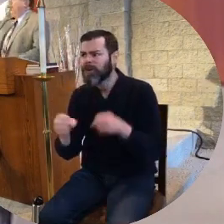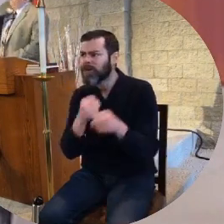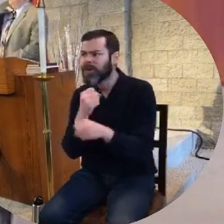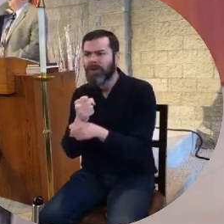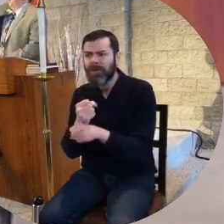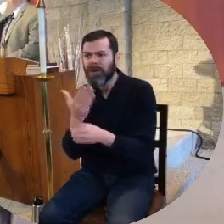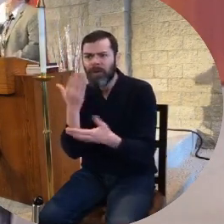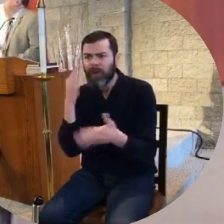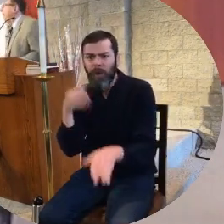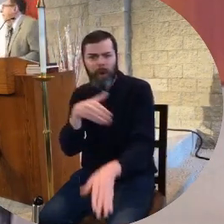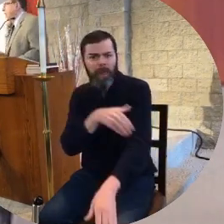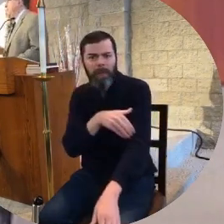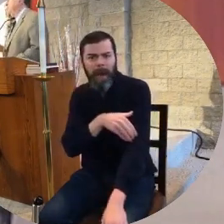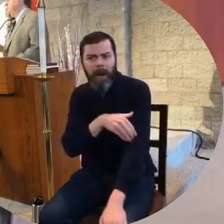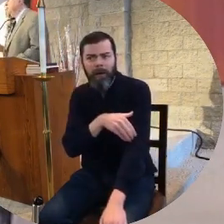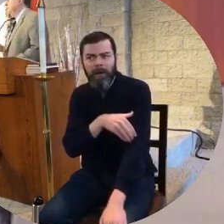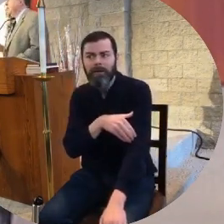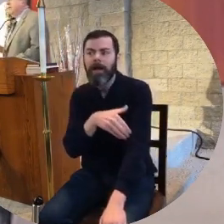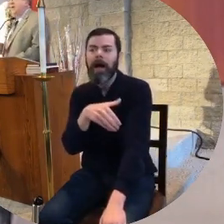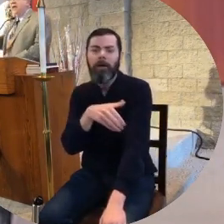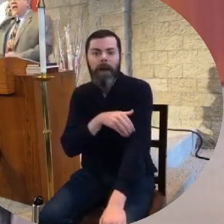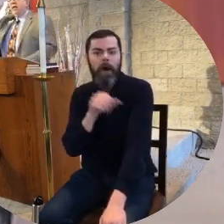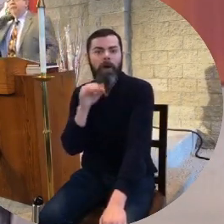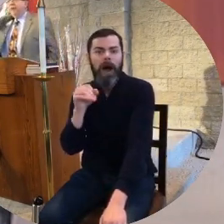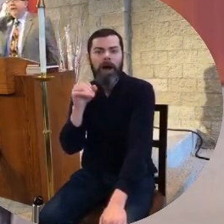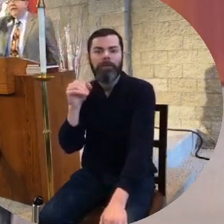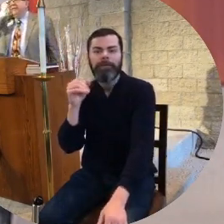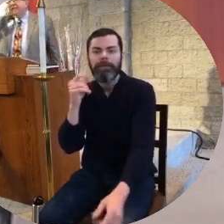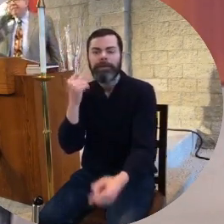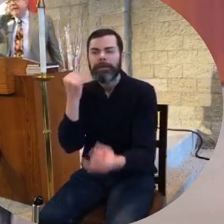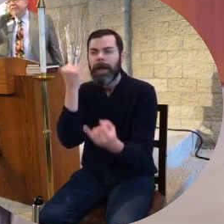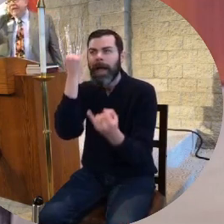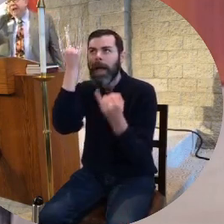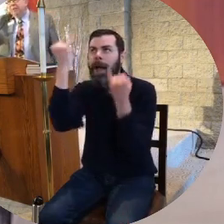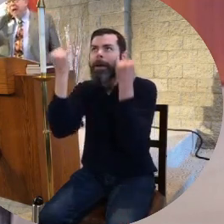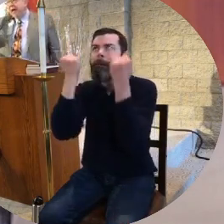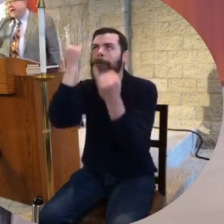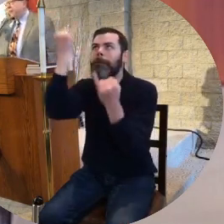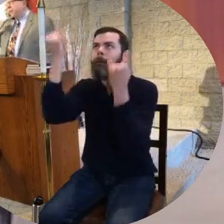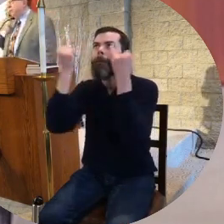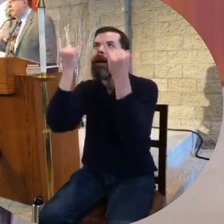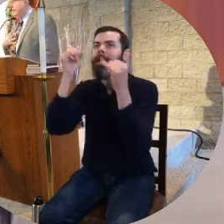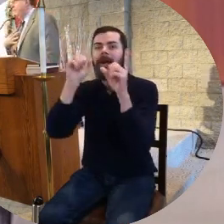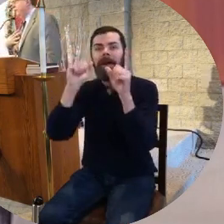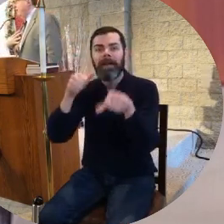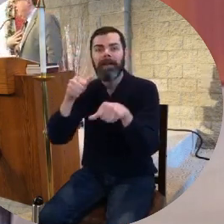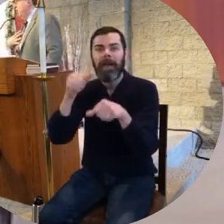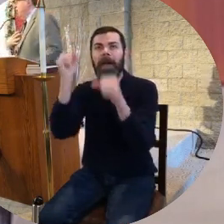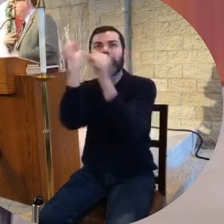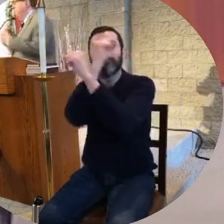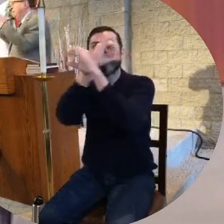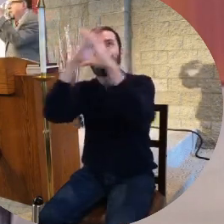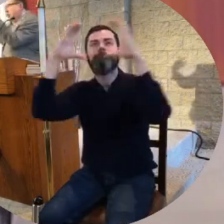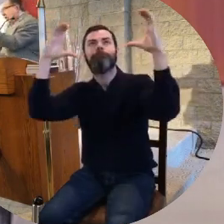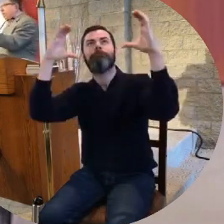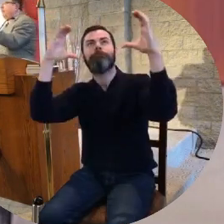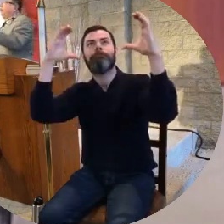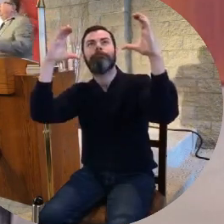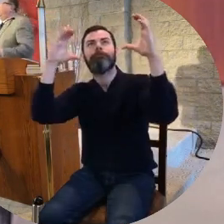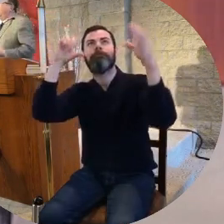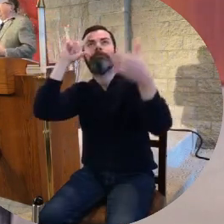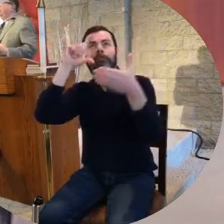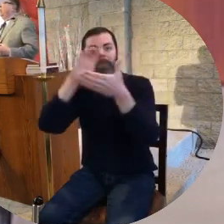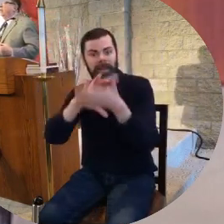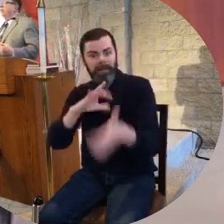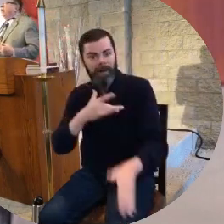power of imagination. If we can conceive it in our mind and we can believe it in our heart, then we can achieve it in